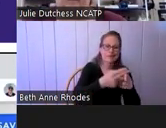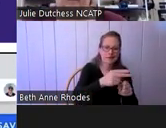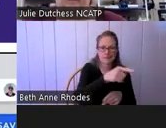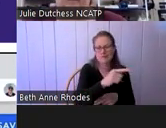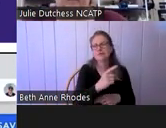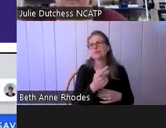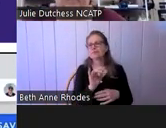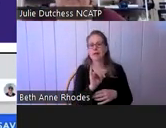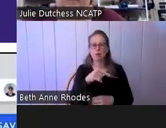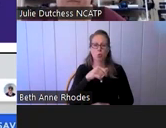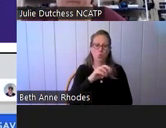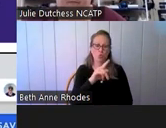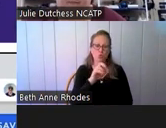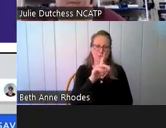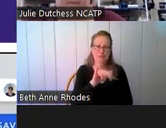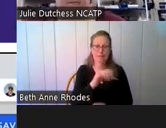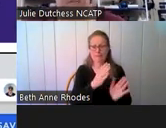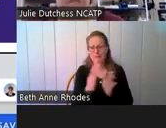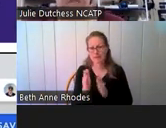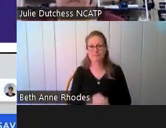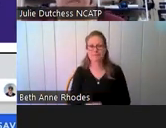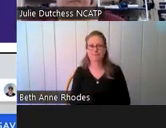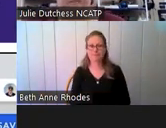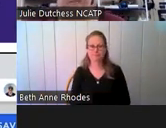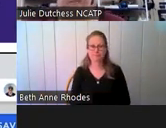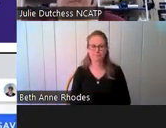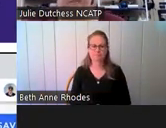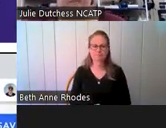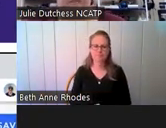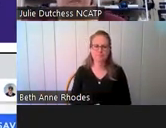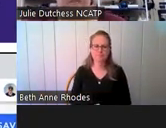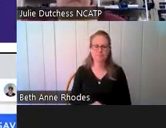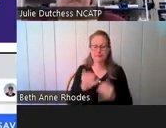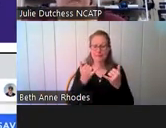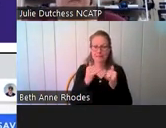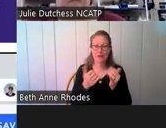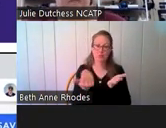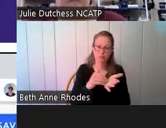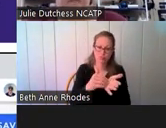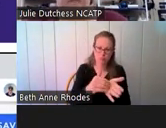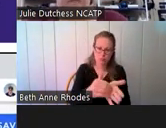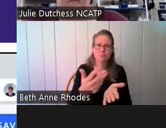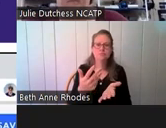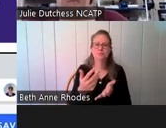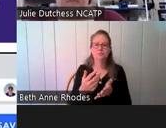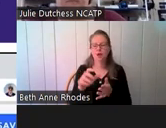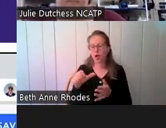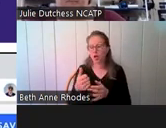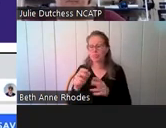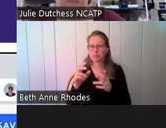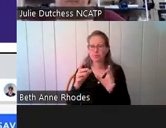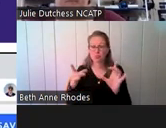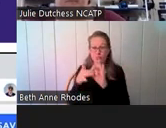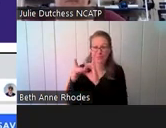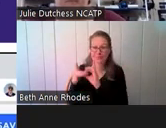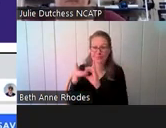that workspace a name, like quarterly planning, if that's one of the projects you're working on. Now you can repeat the process. Drag some